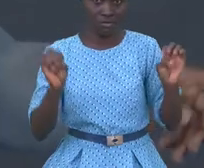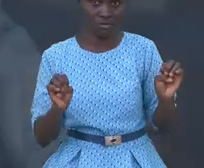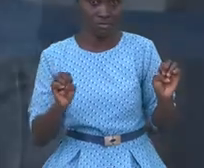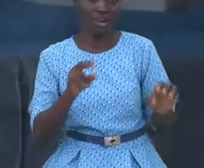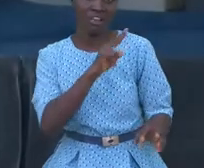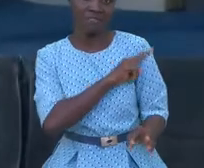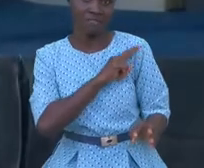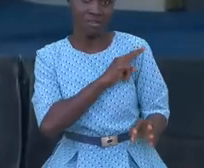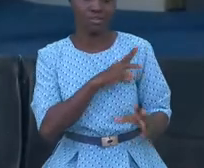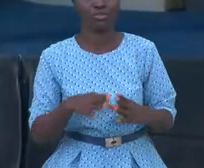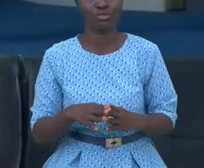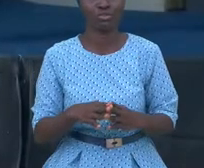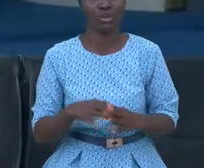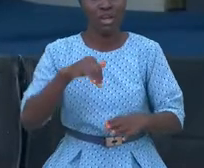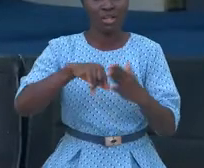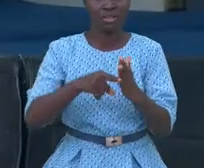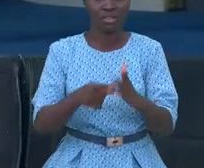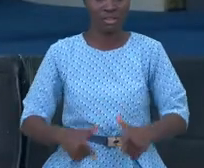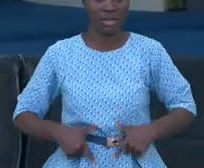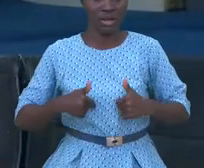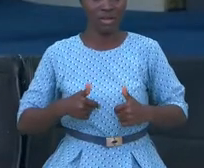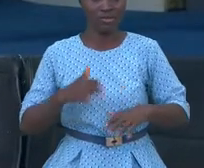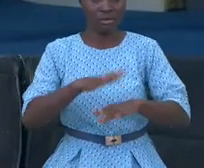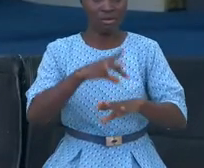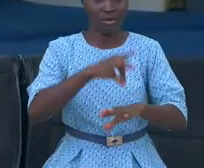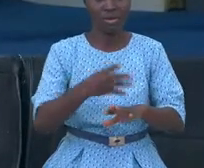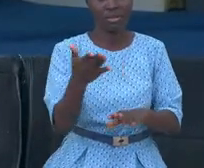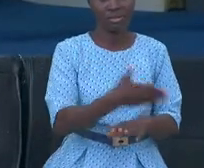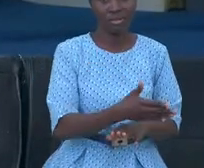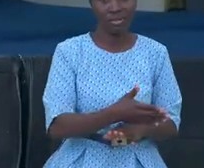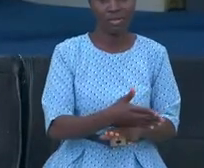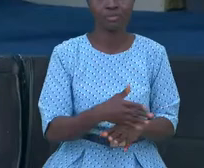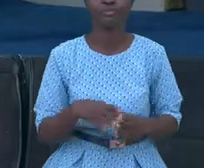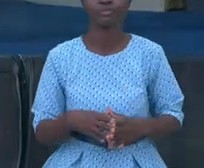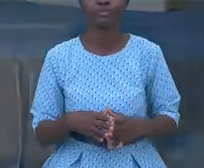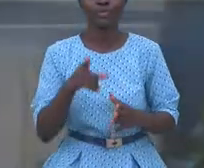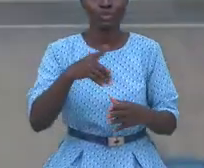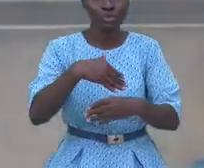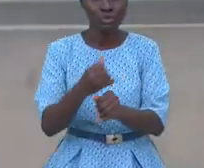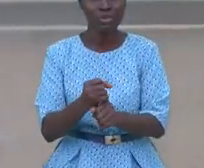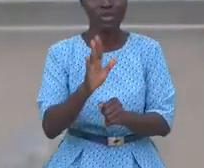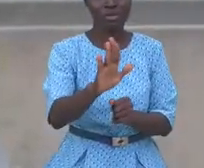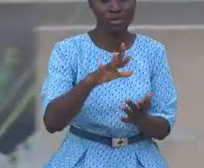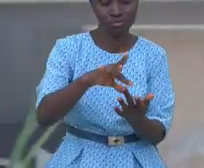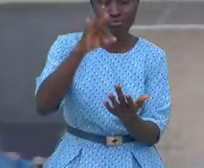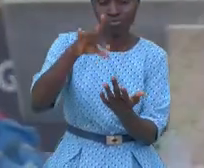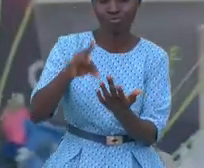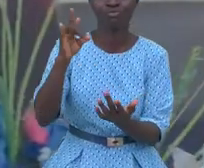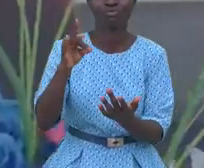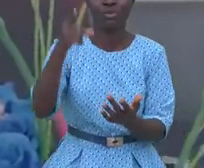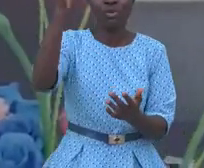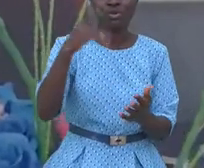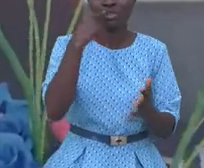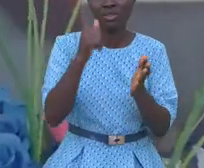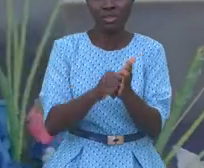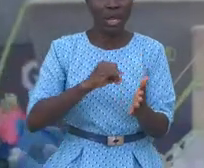virtue, on the other hand vice. And you make your choice. And God says, behold, I